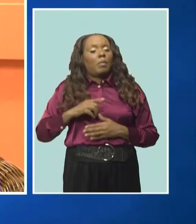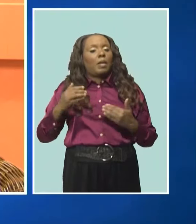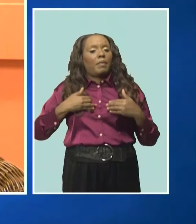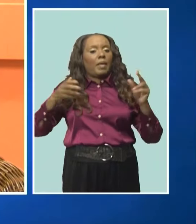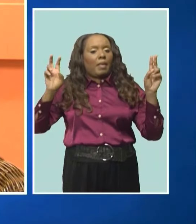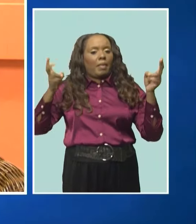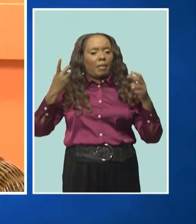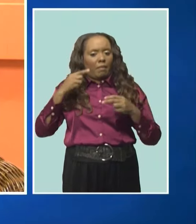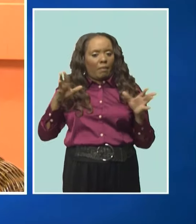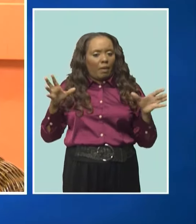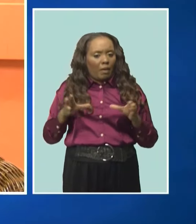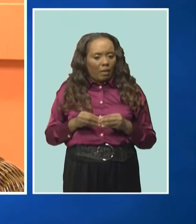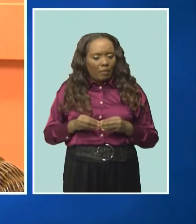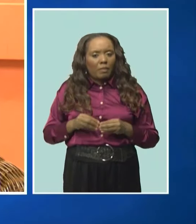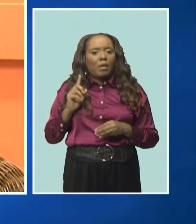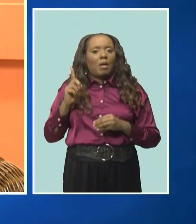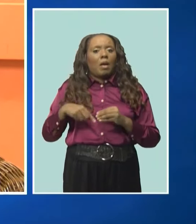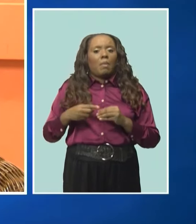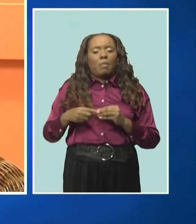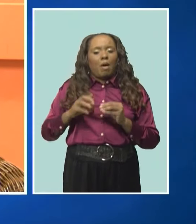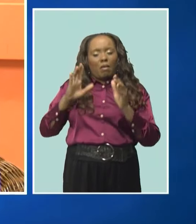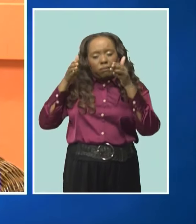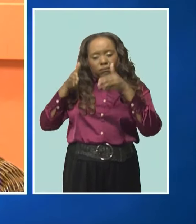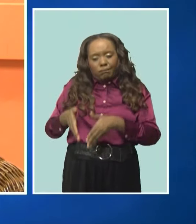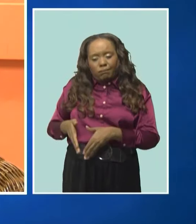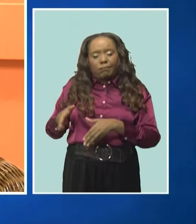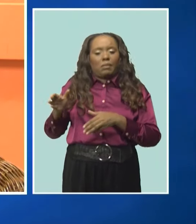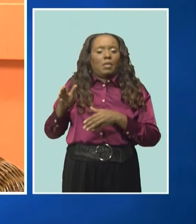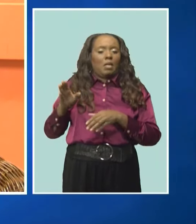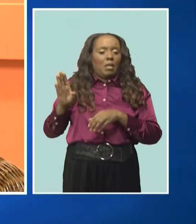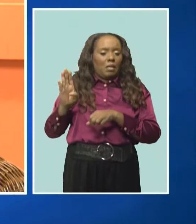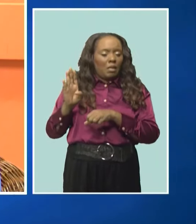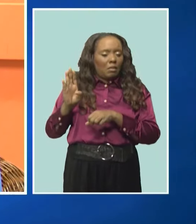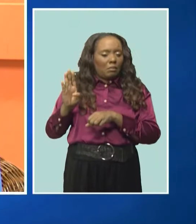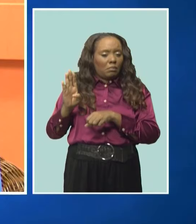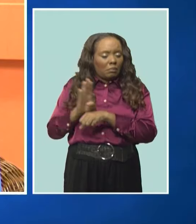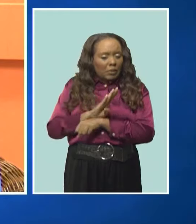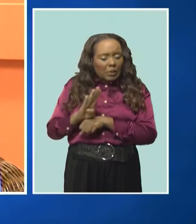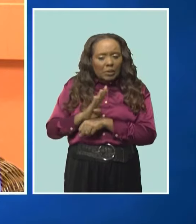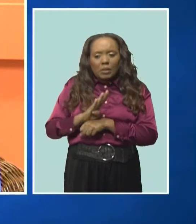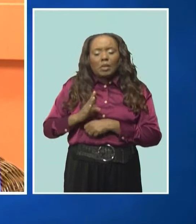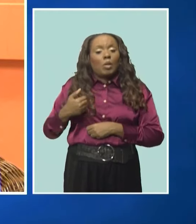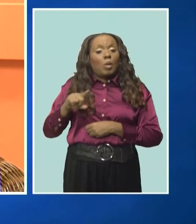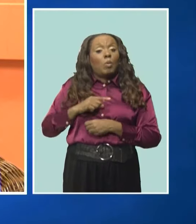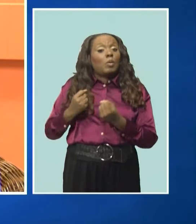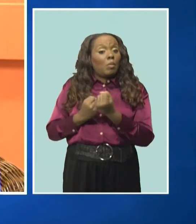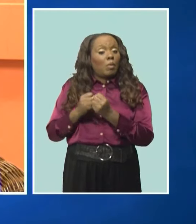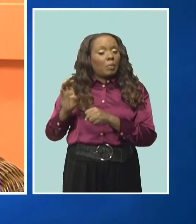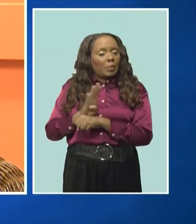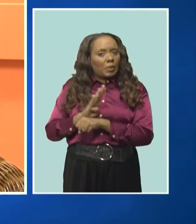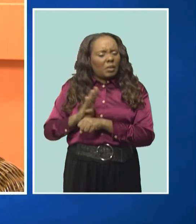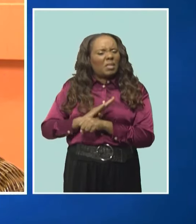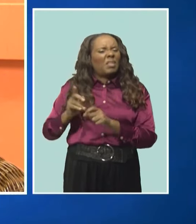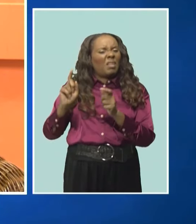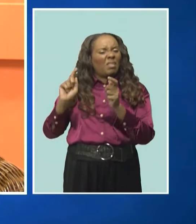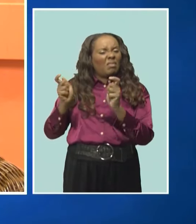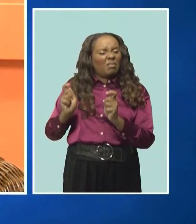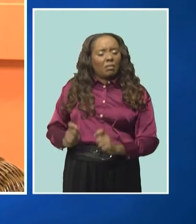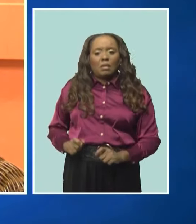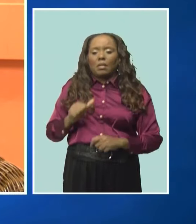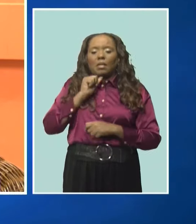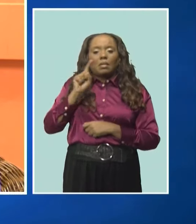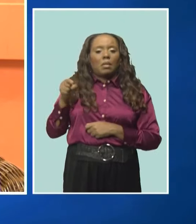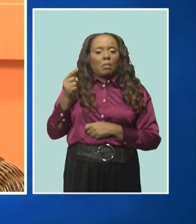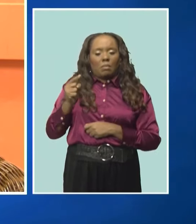respond. So the accounting profession supports businesses, as you know, and with all of the changes, not only to our profession, but